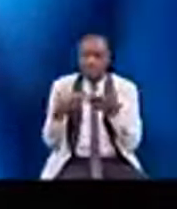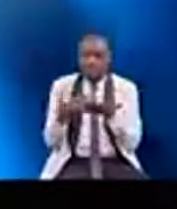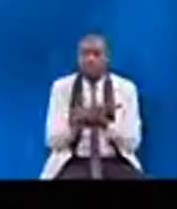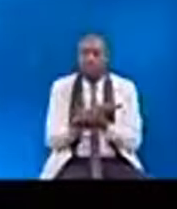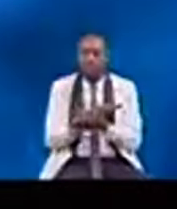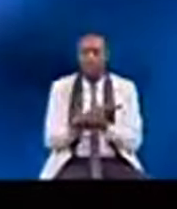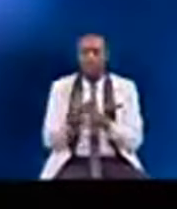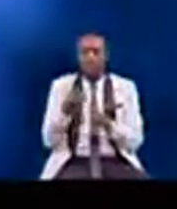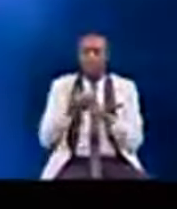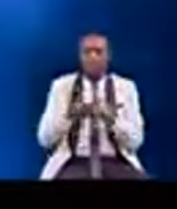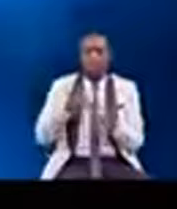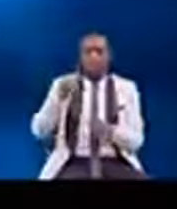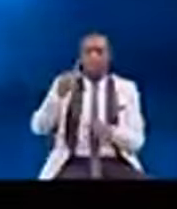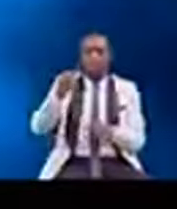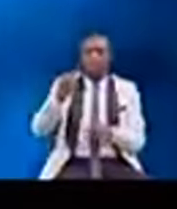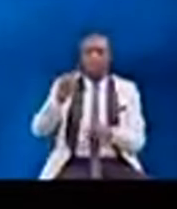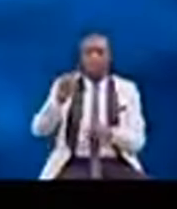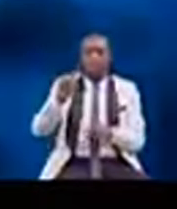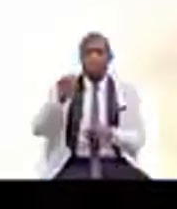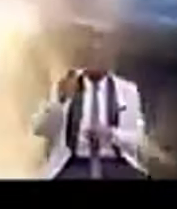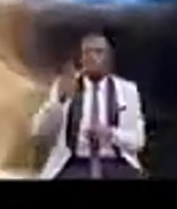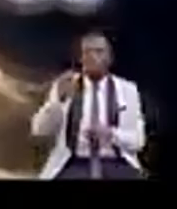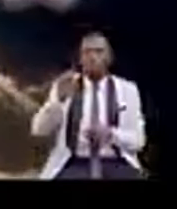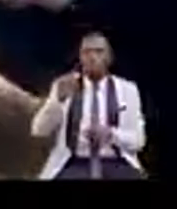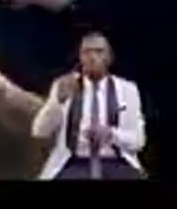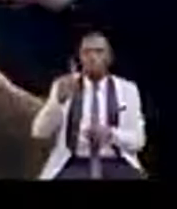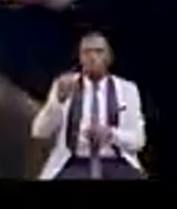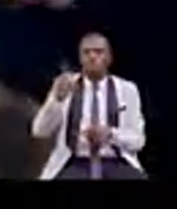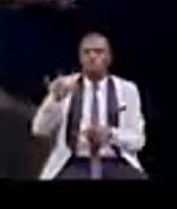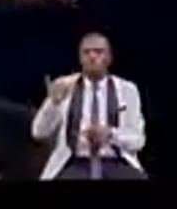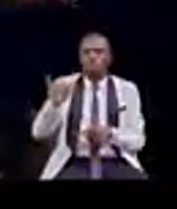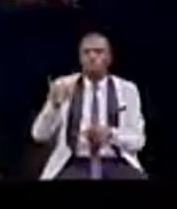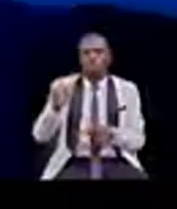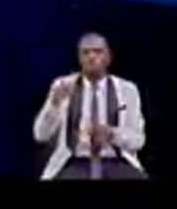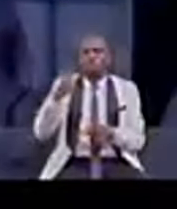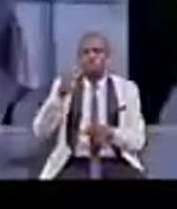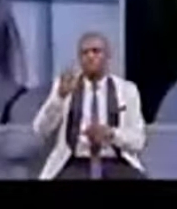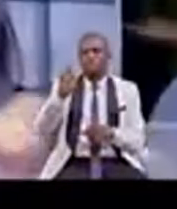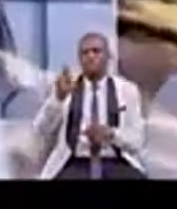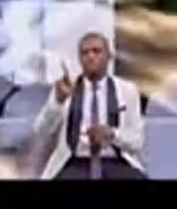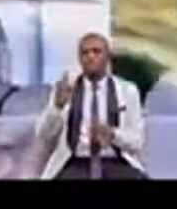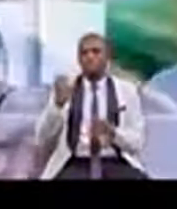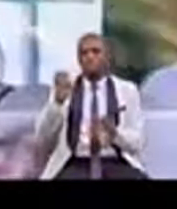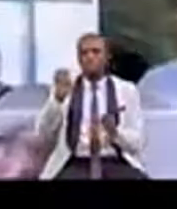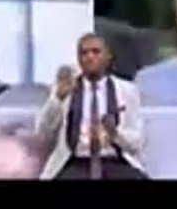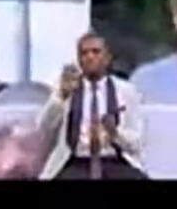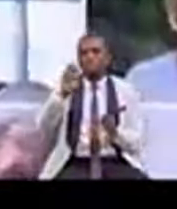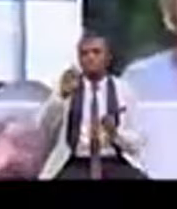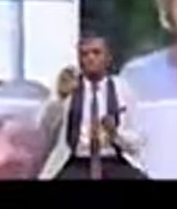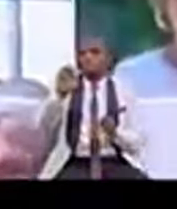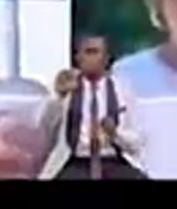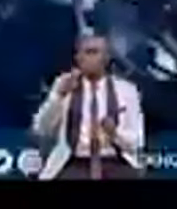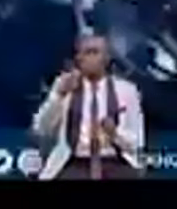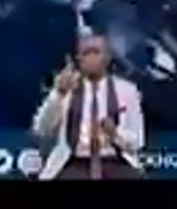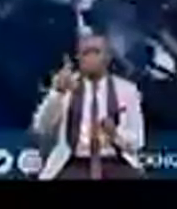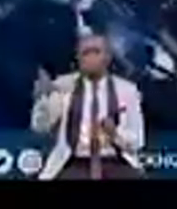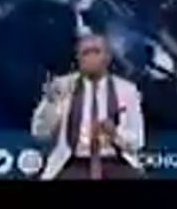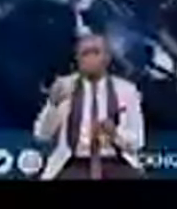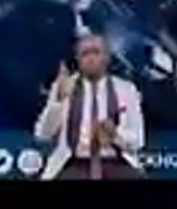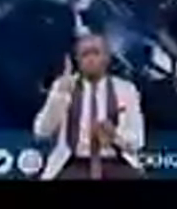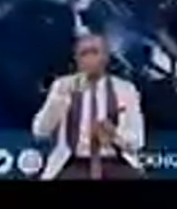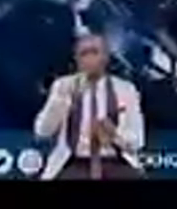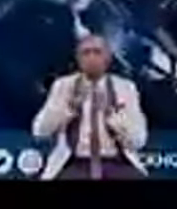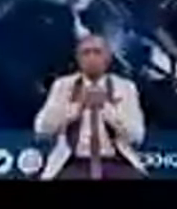it says, and at midnight, there was a cry made,